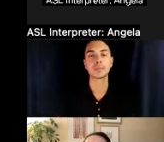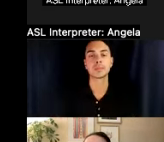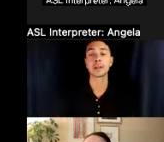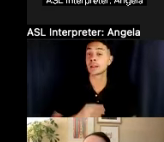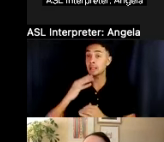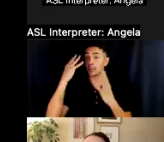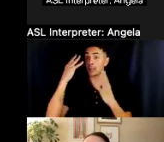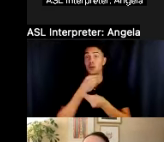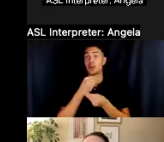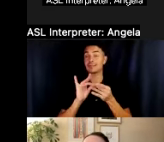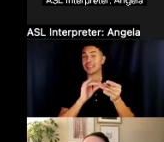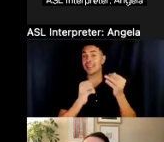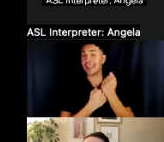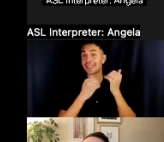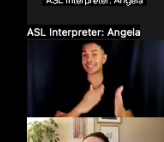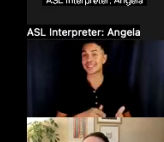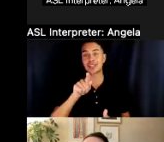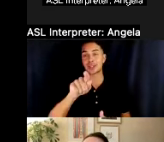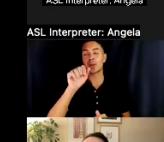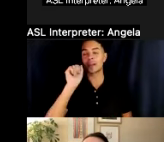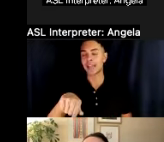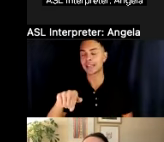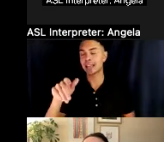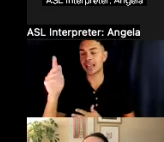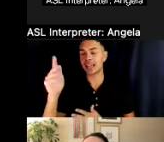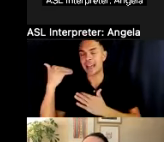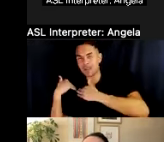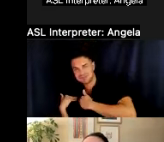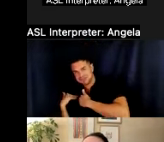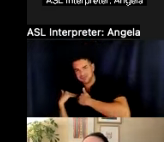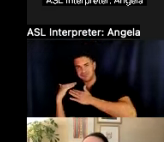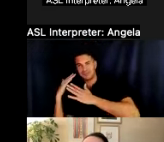advocate, is we can take the brunt of some of that. We can